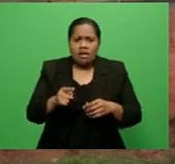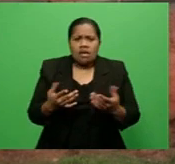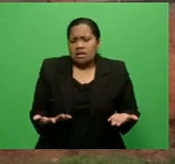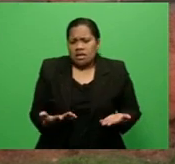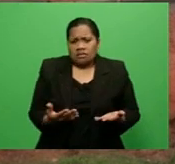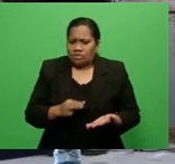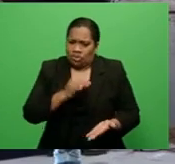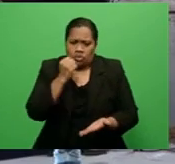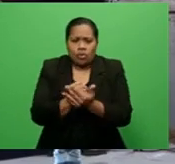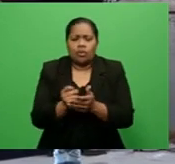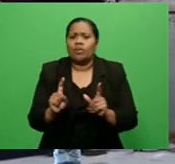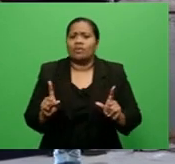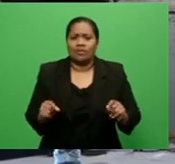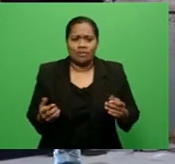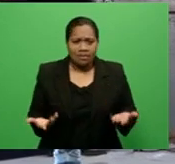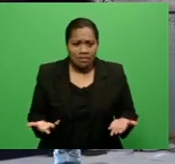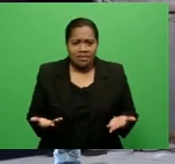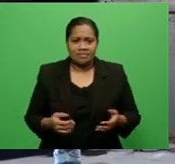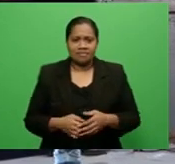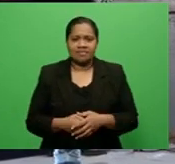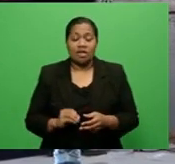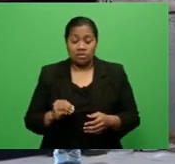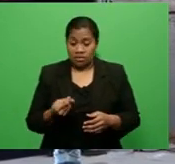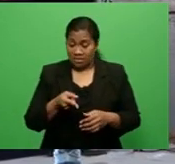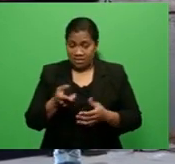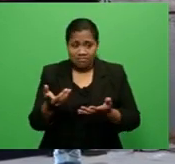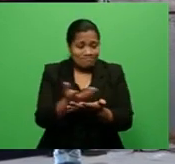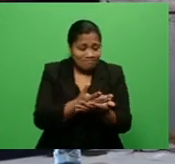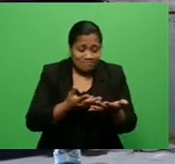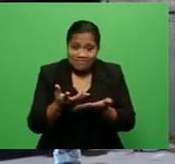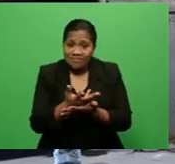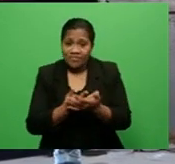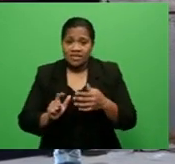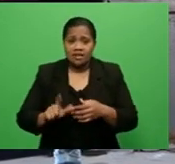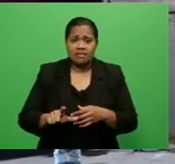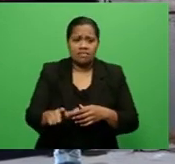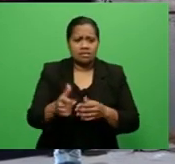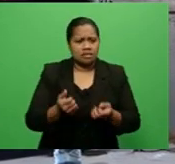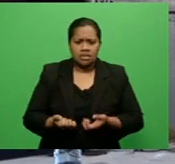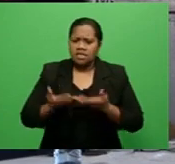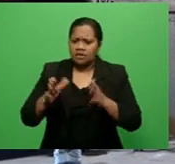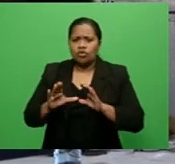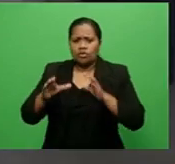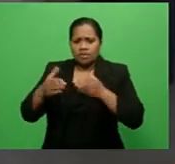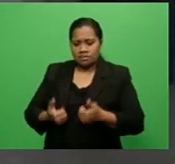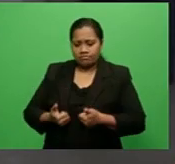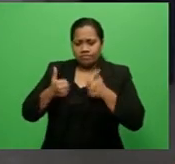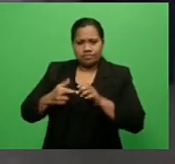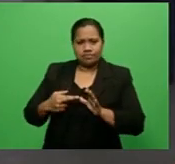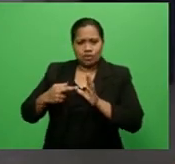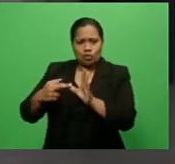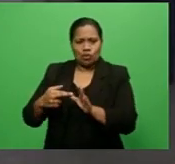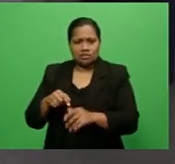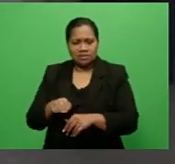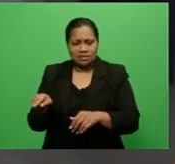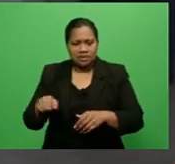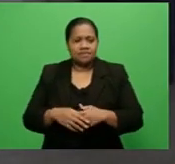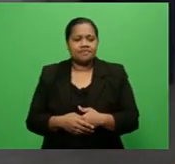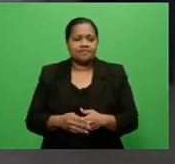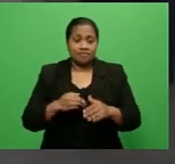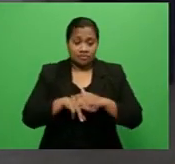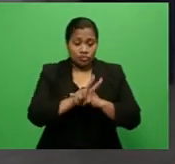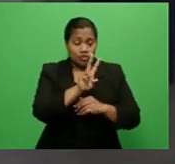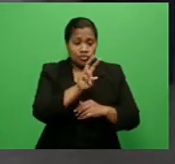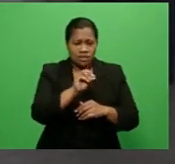going to do. Overall, the consultation in Lambasa gave the committee some good responses. In 2006,